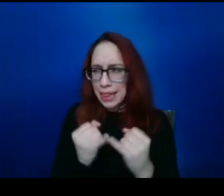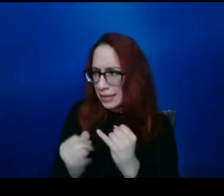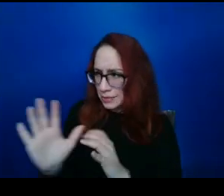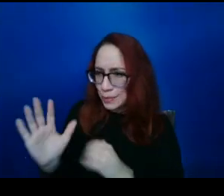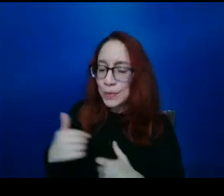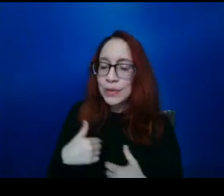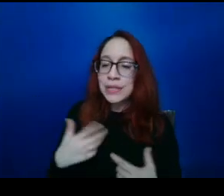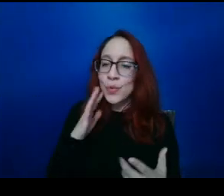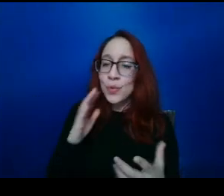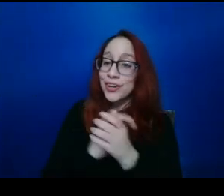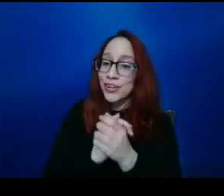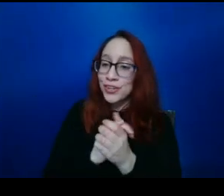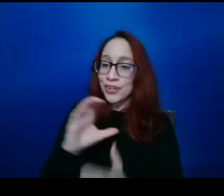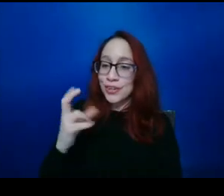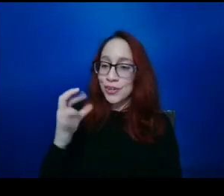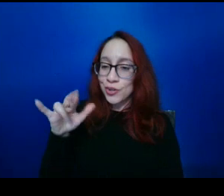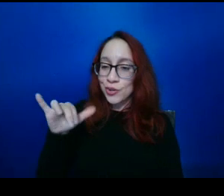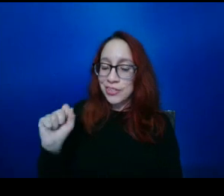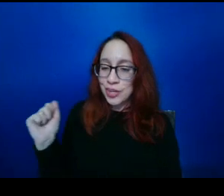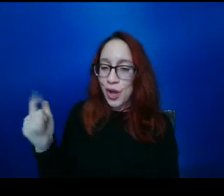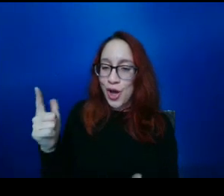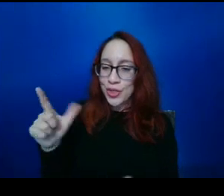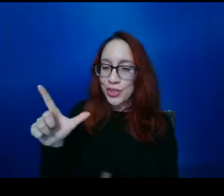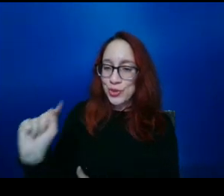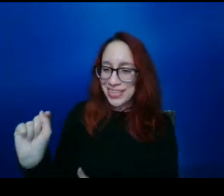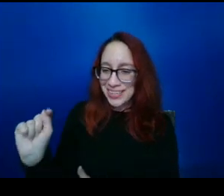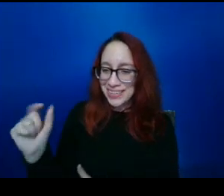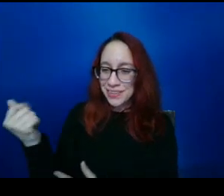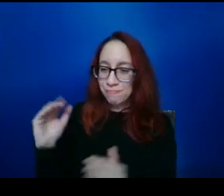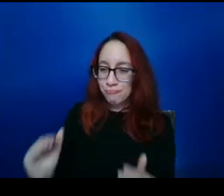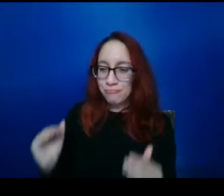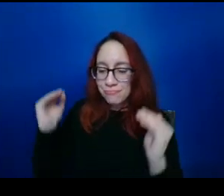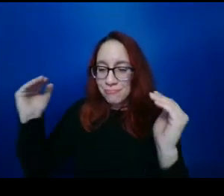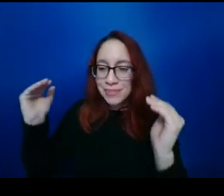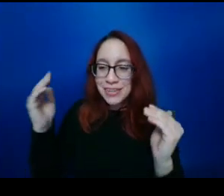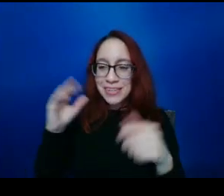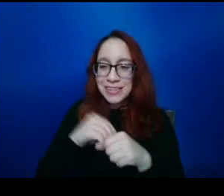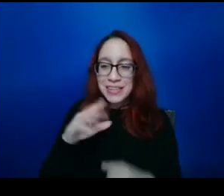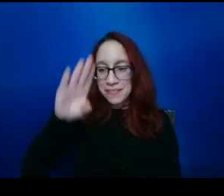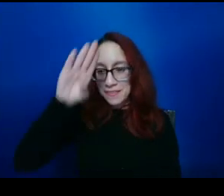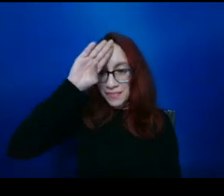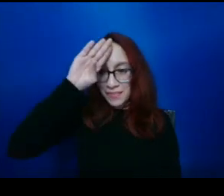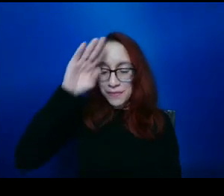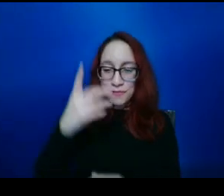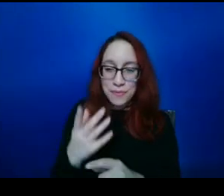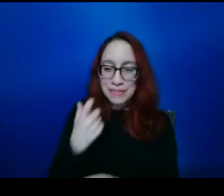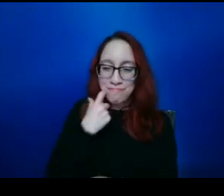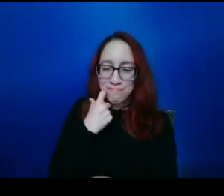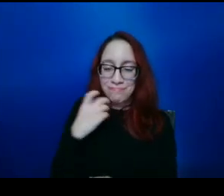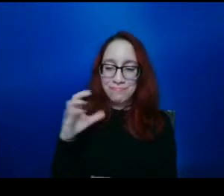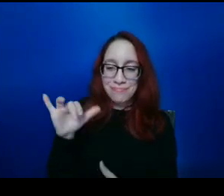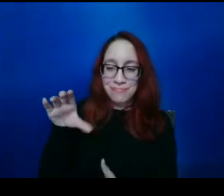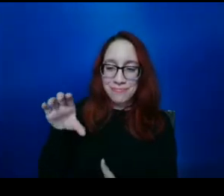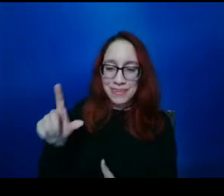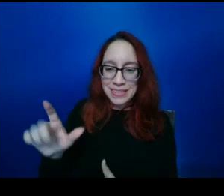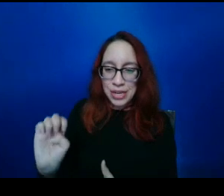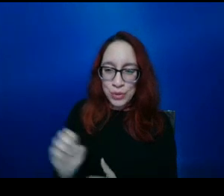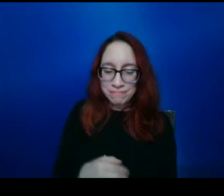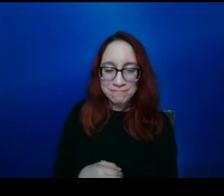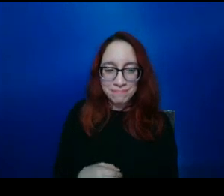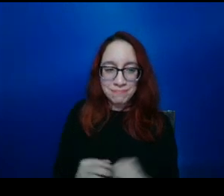I'd also like to just congratulate Chris Lemieux and all the other lieutenants and promotions within the fire department from this last cycle.